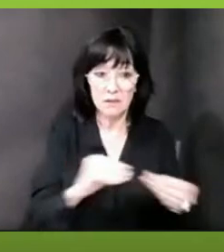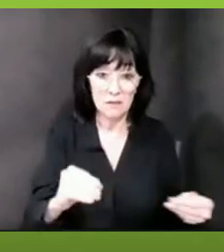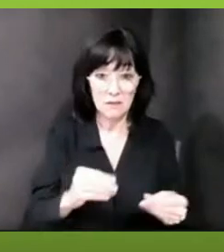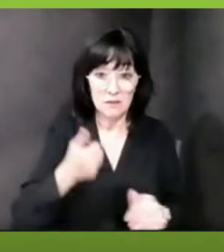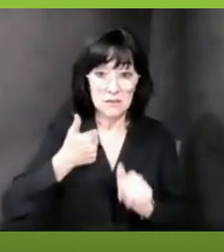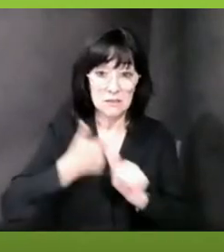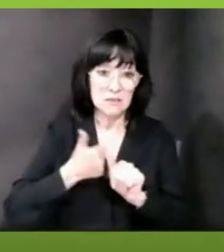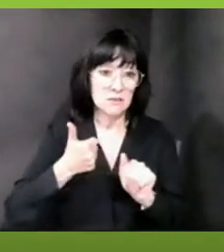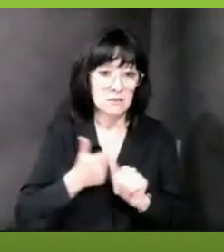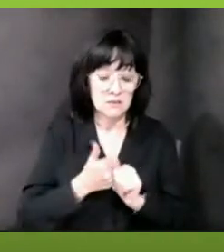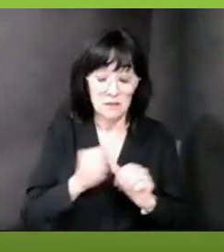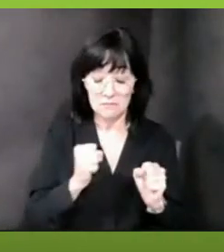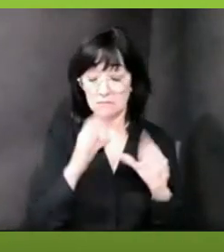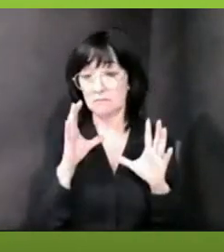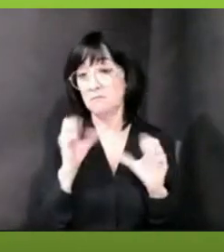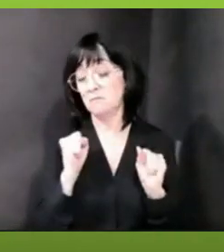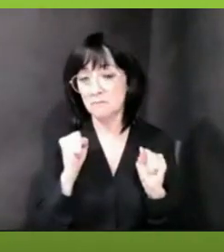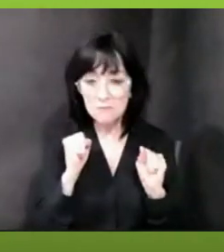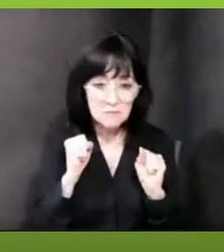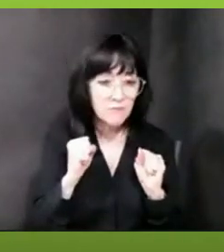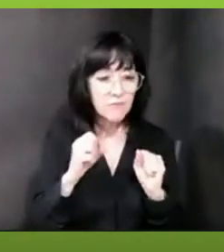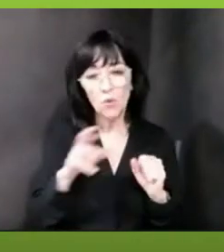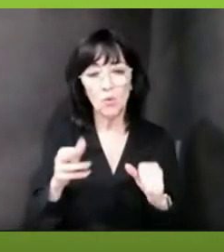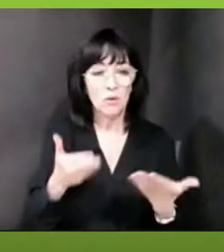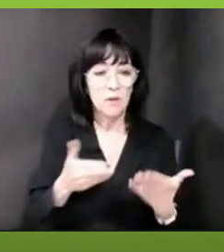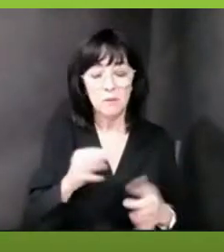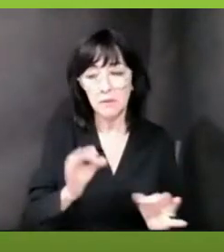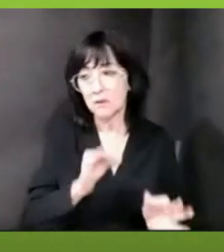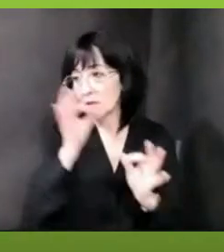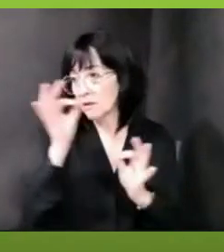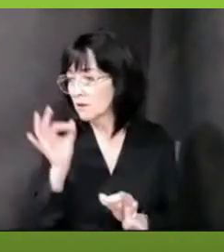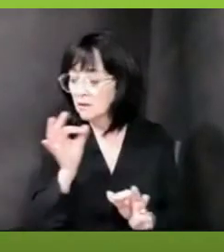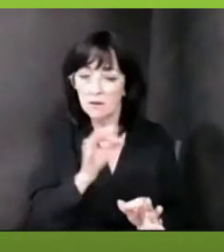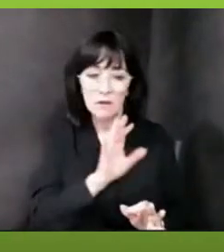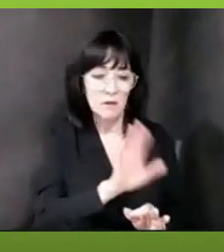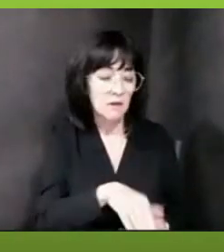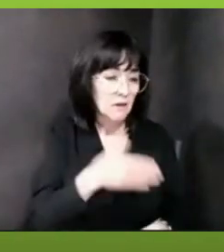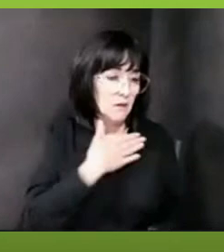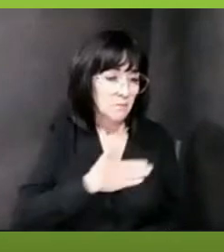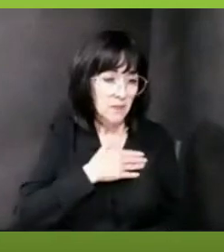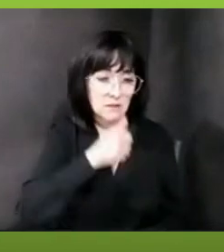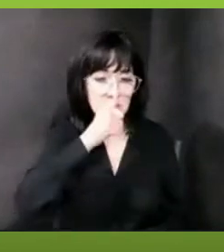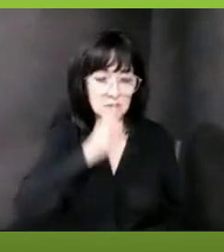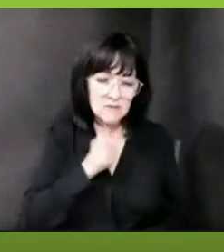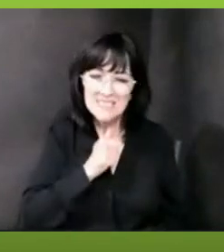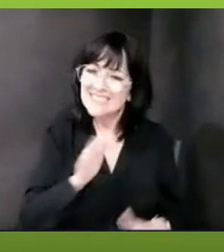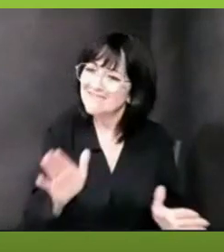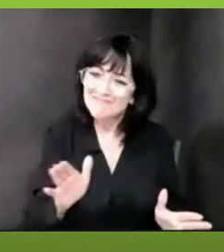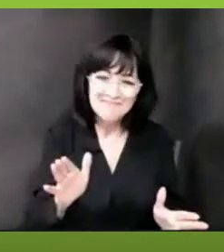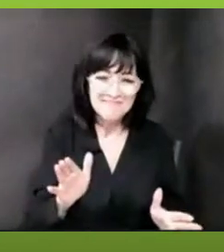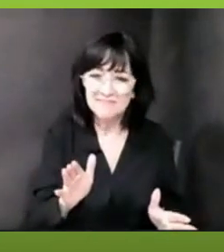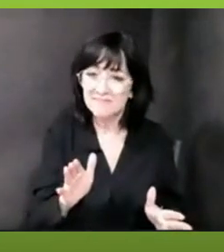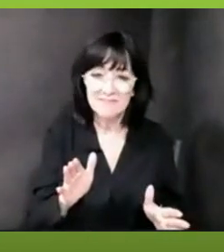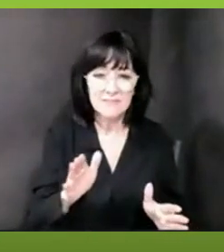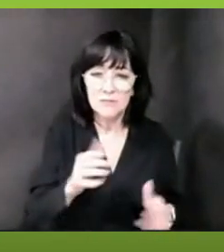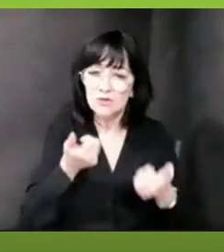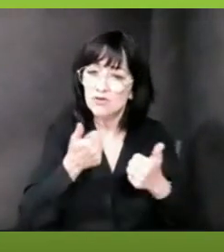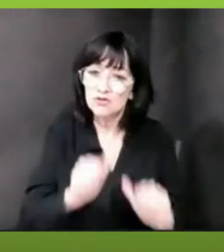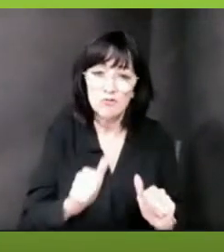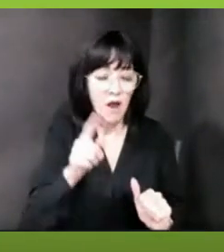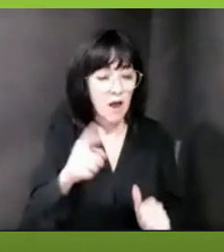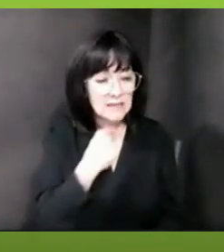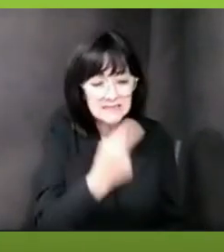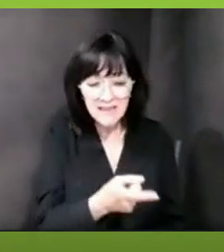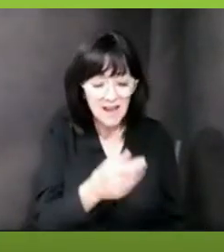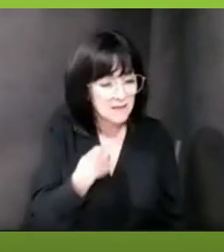Potentially they're not dealing with things as well as maybe they should, but we can all say, absolutely, I get that you're angry. I get that